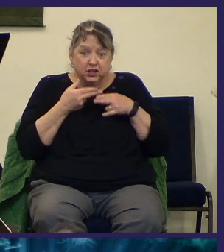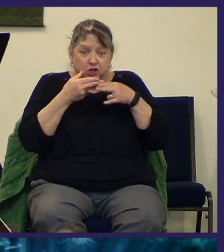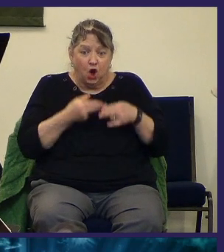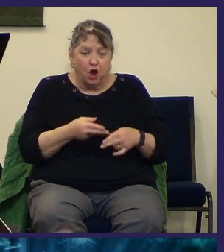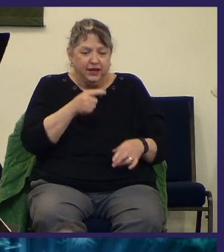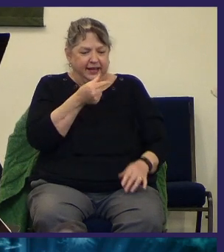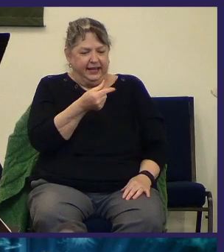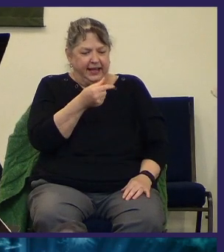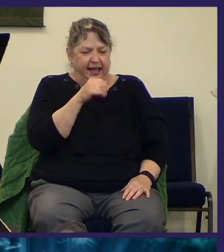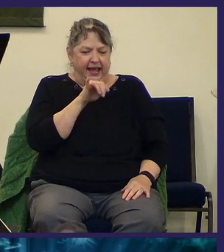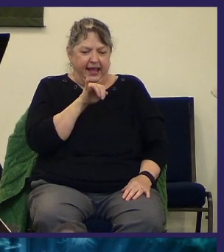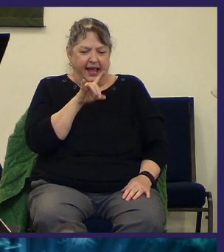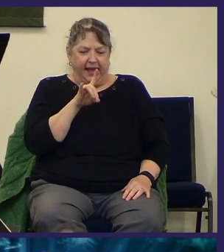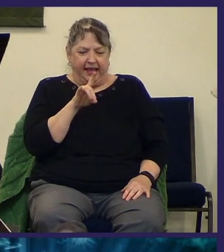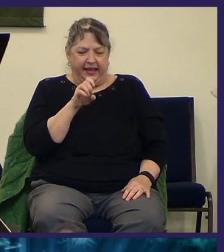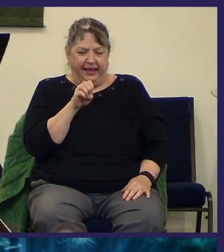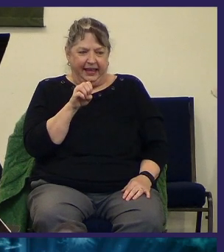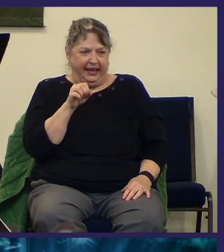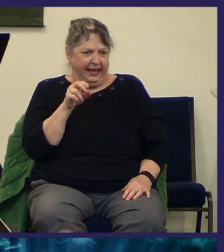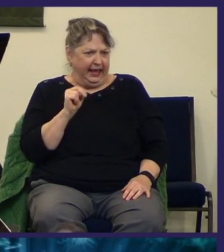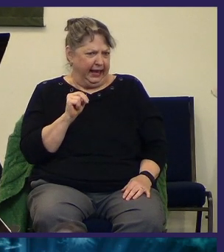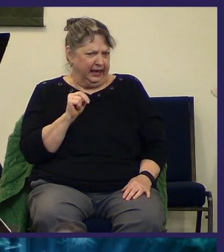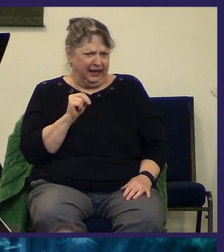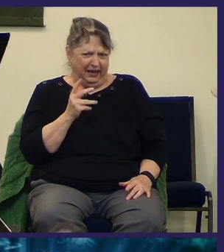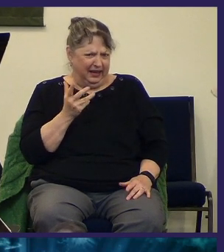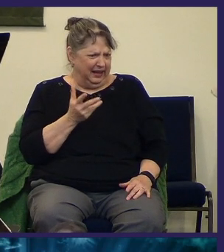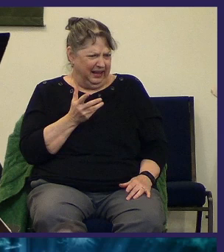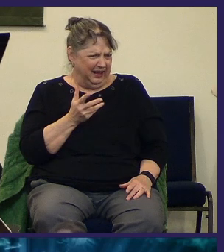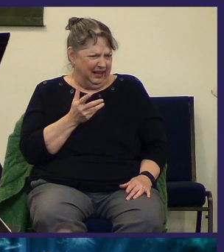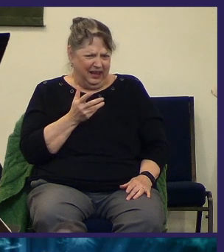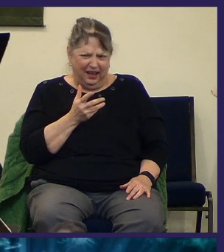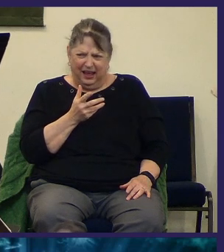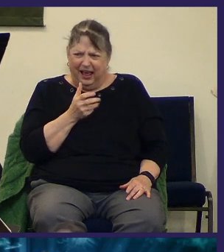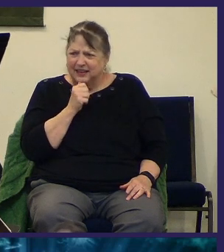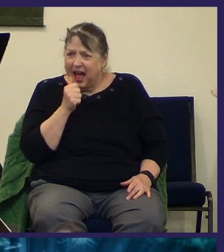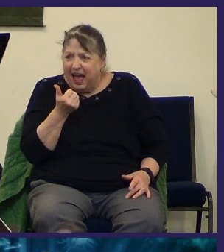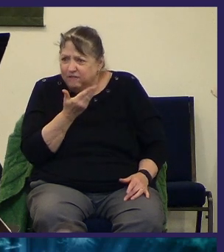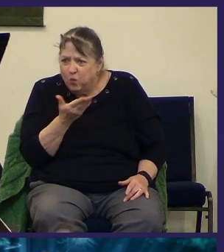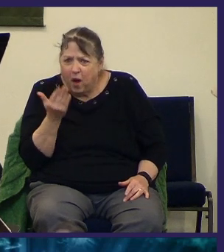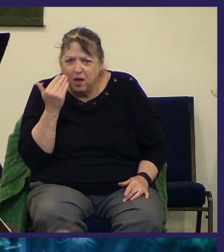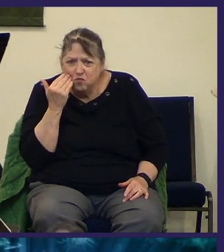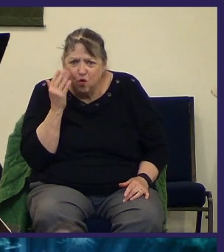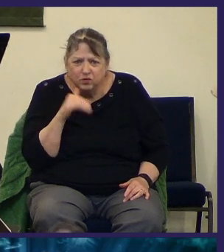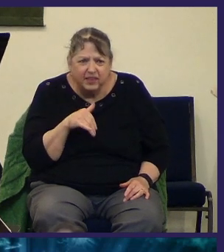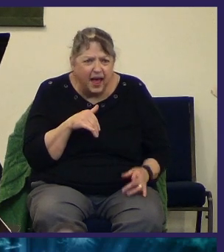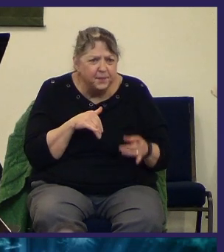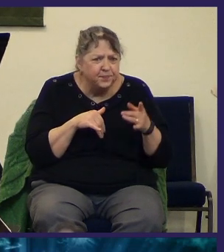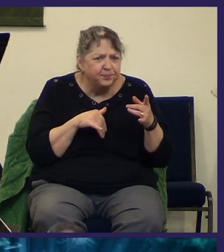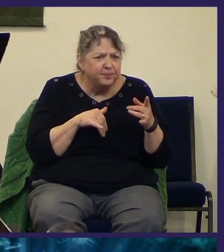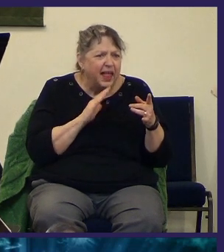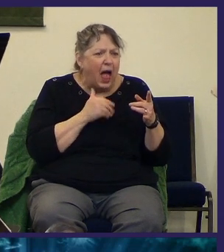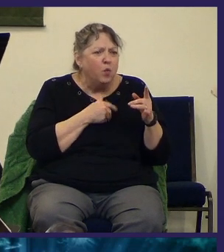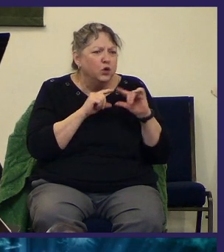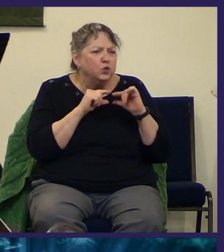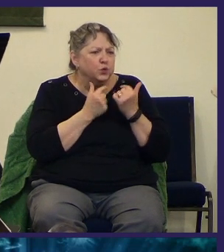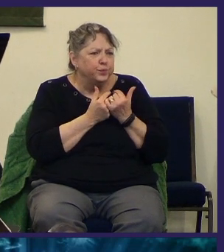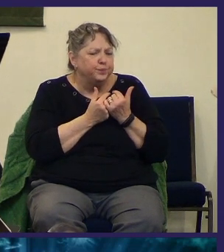gideons but not everyone we were doing a bible distribution at some local hotels